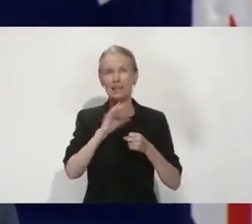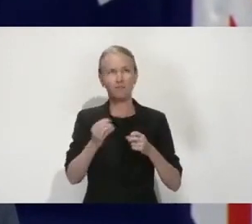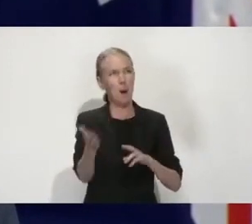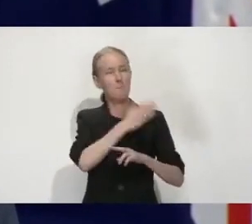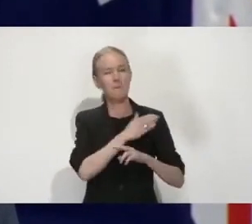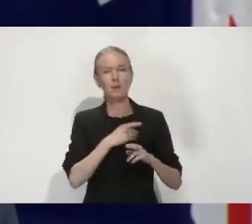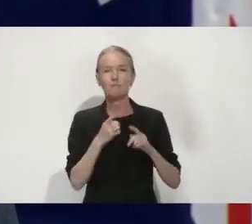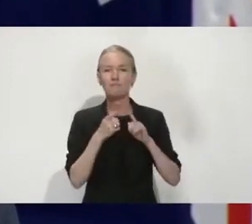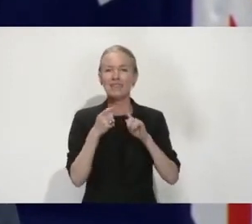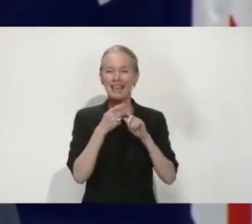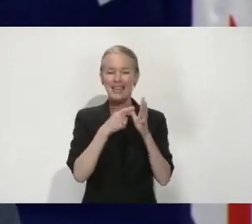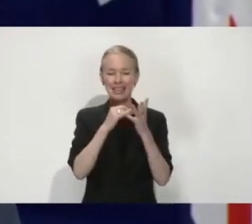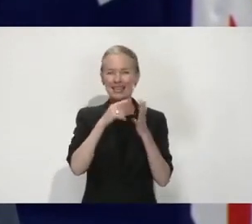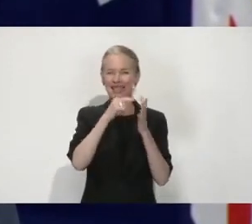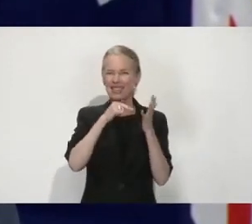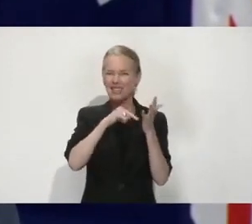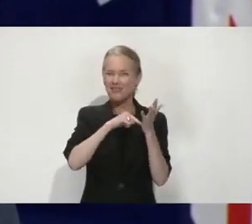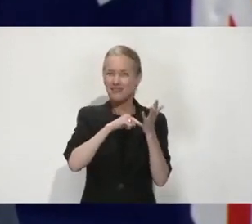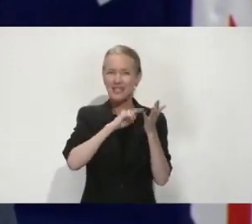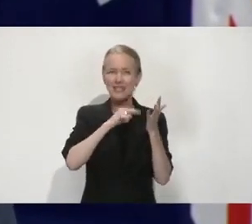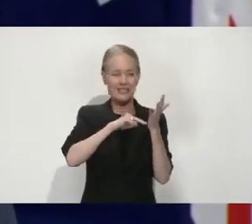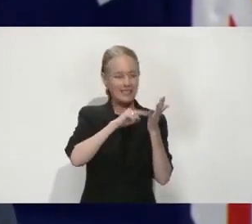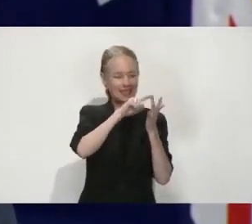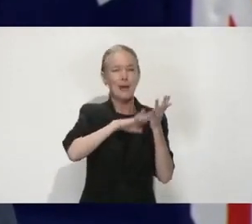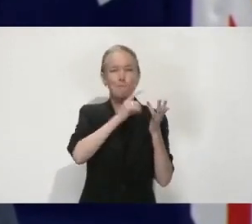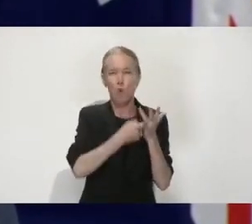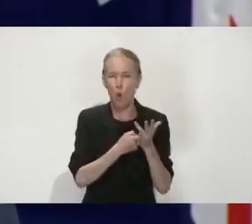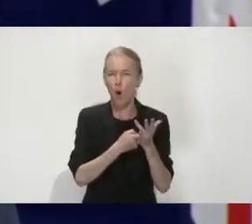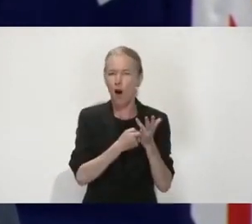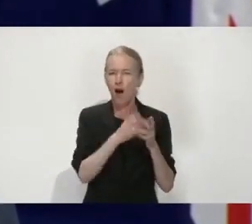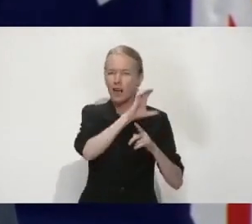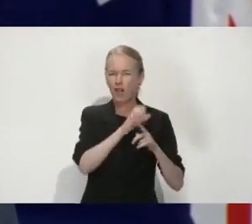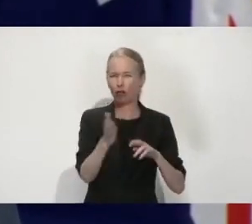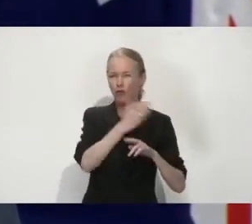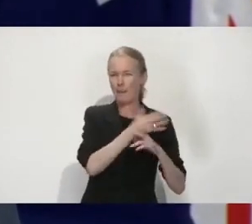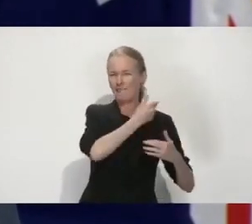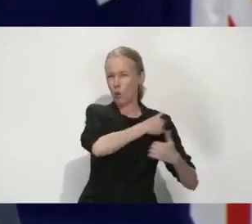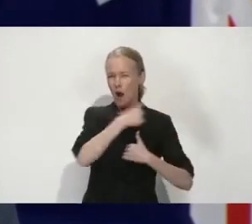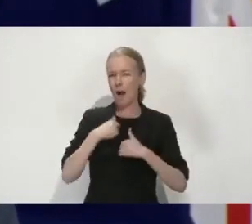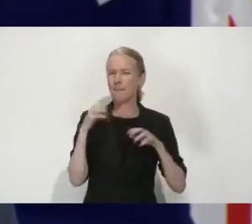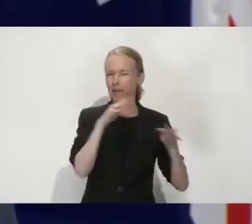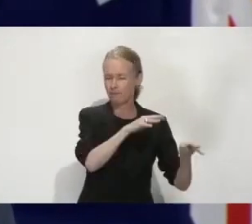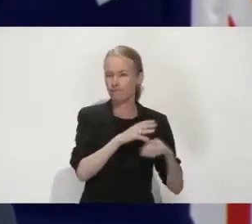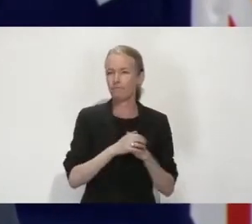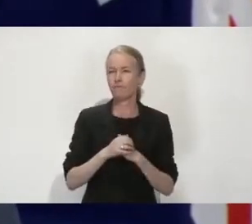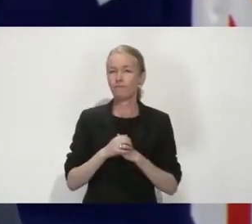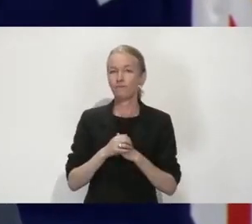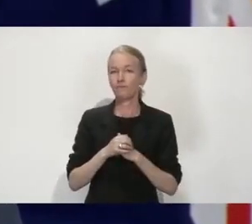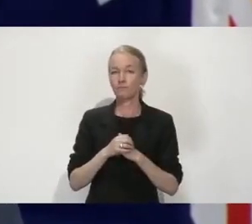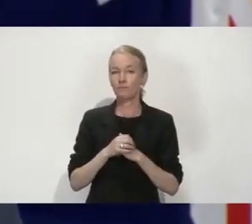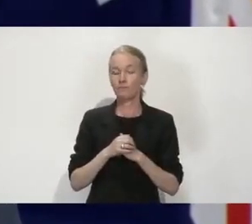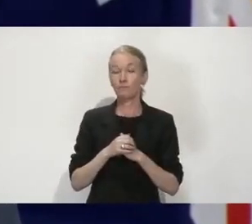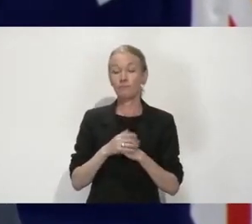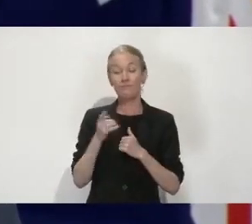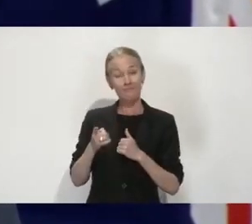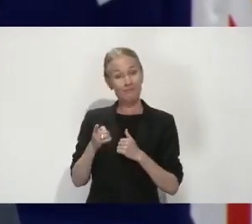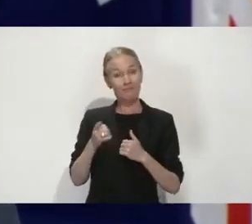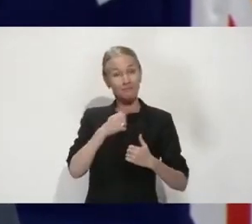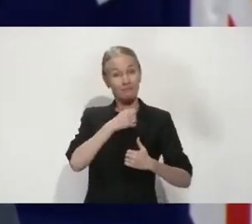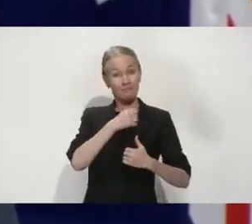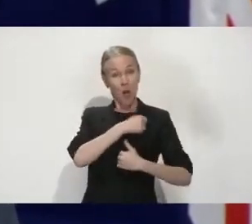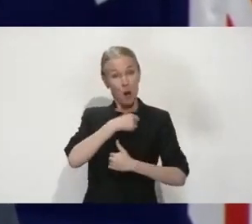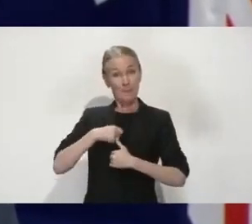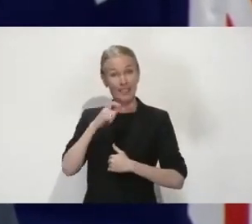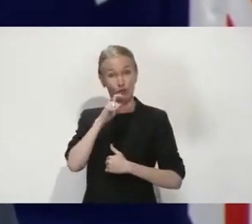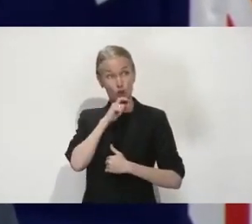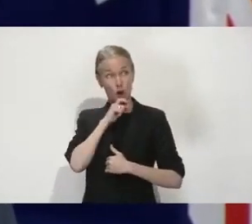NZDF personnel have been given limited powers by the Director General of Health to give legal directions to people at our facilities and